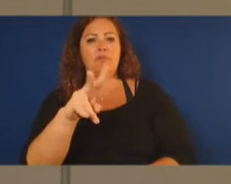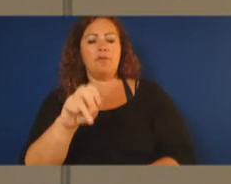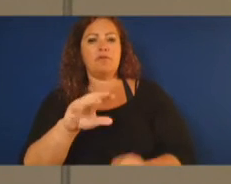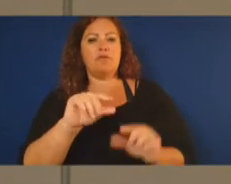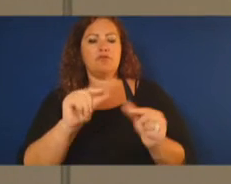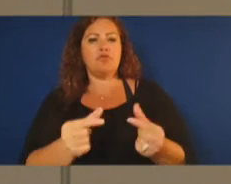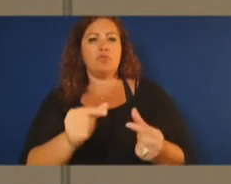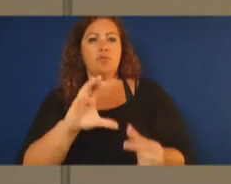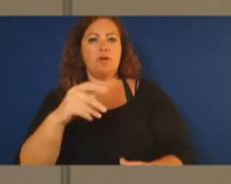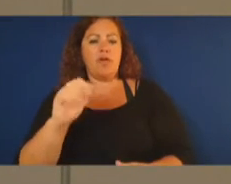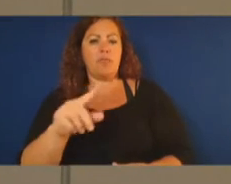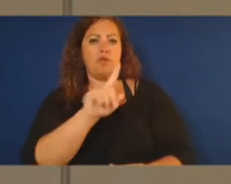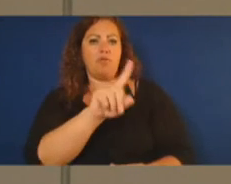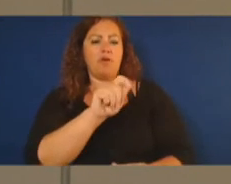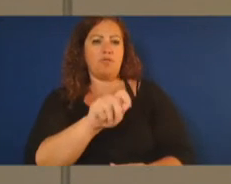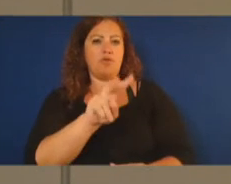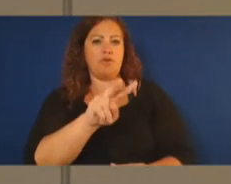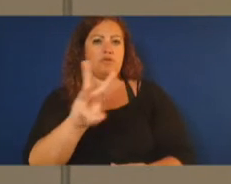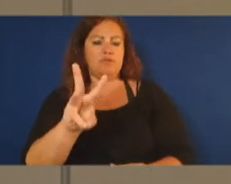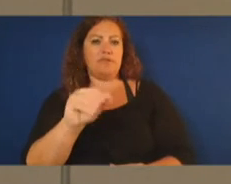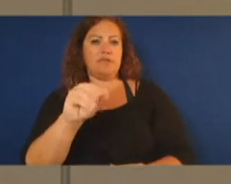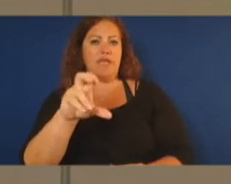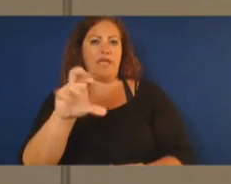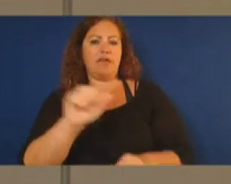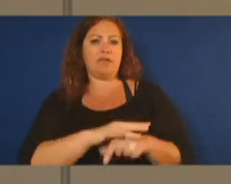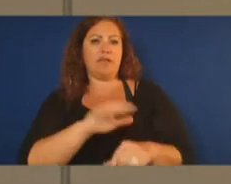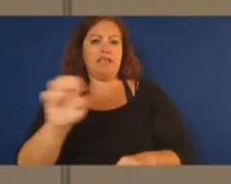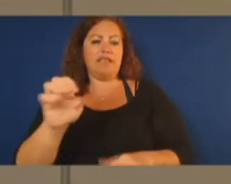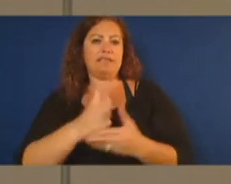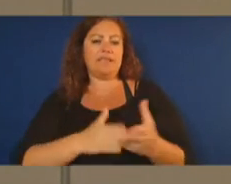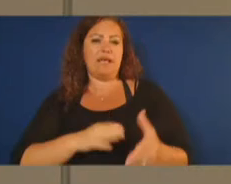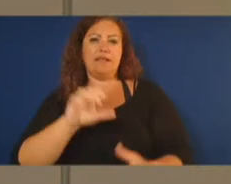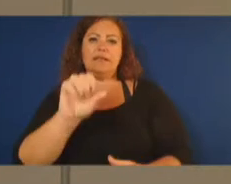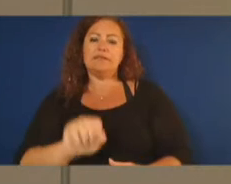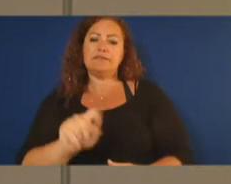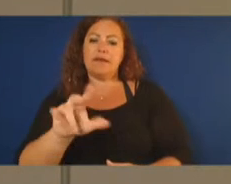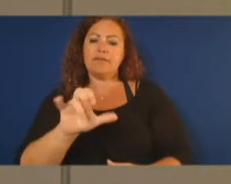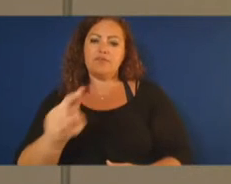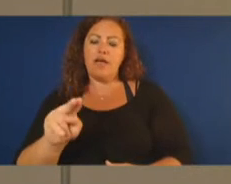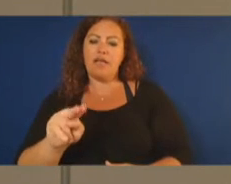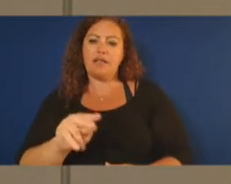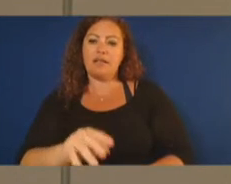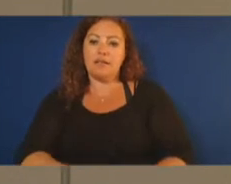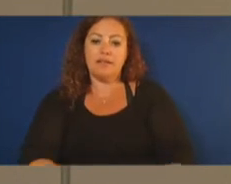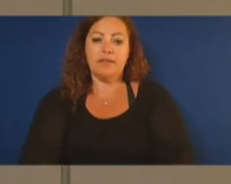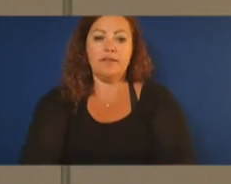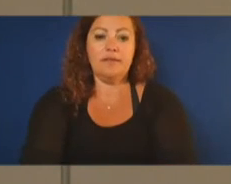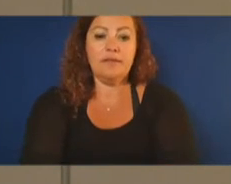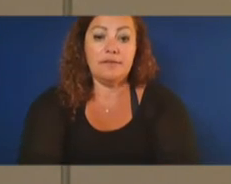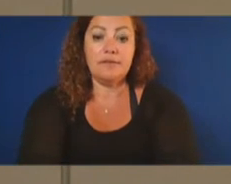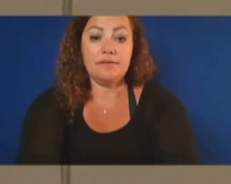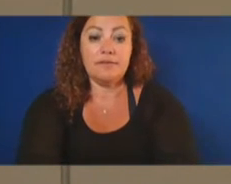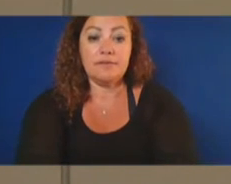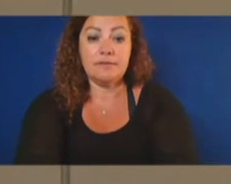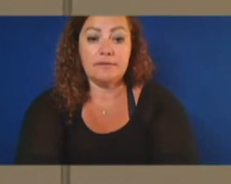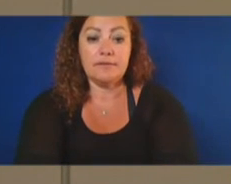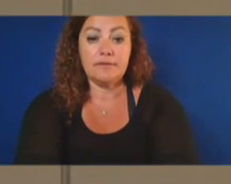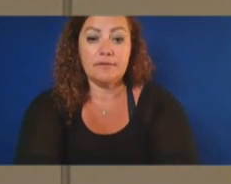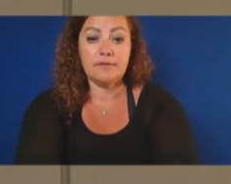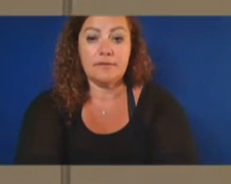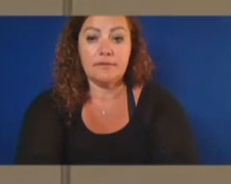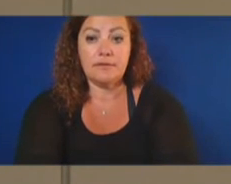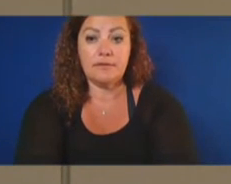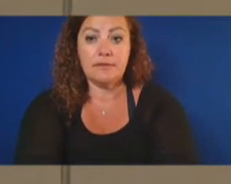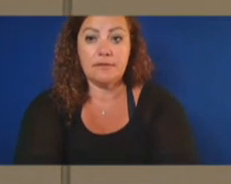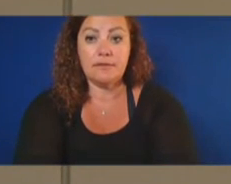2022-23 Acres on the east side of South trian Street north of Remount Road and south of dunovant Street and Council District 3 Miss